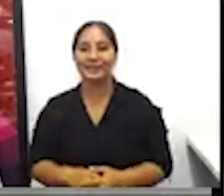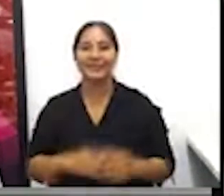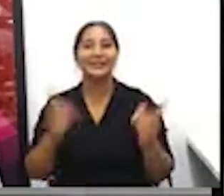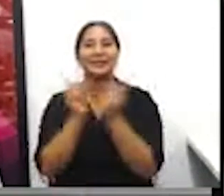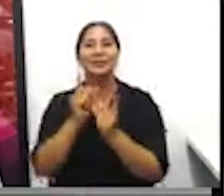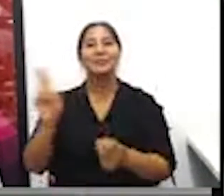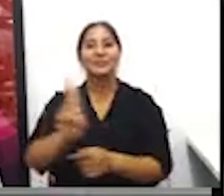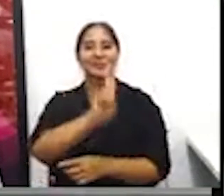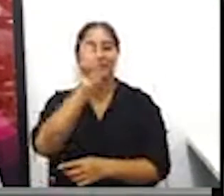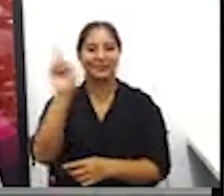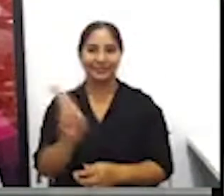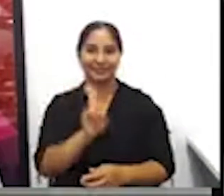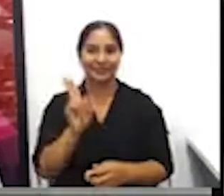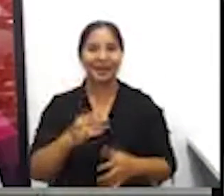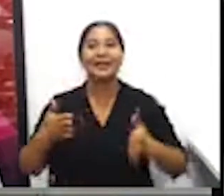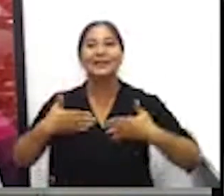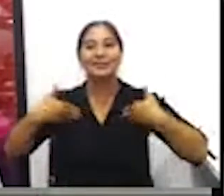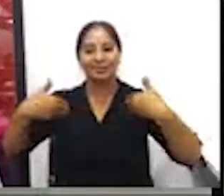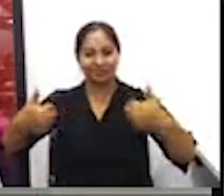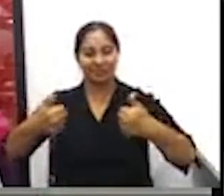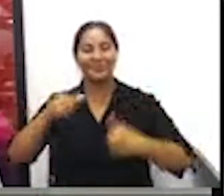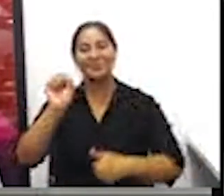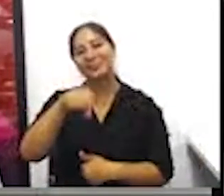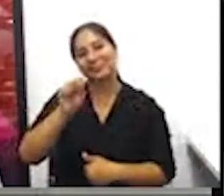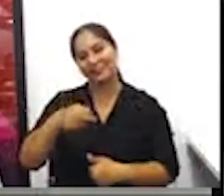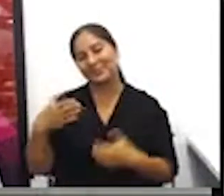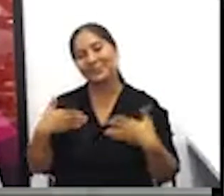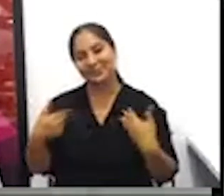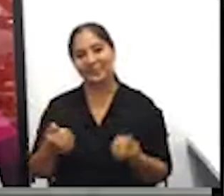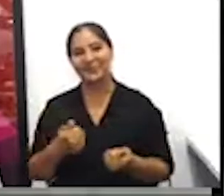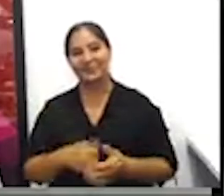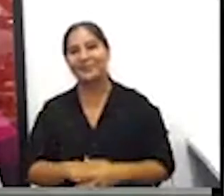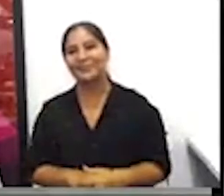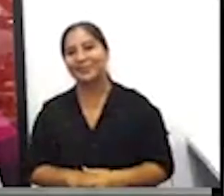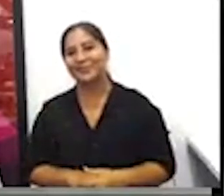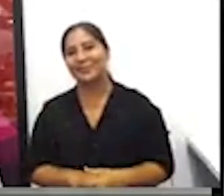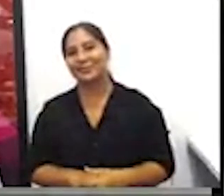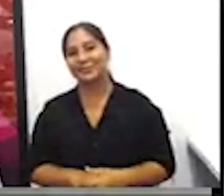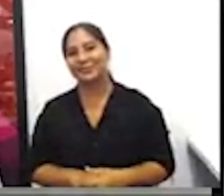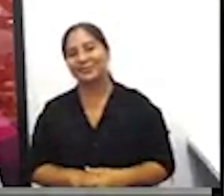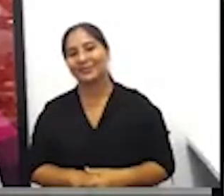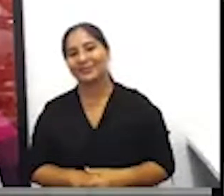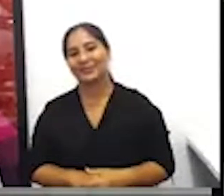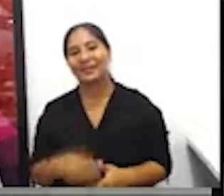I will say just a couple words to really answer the question.